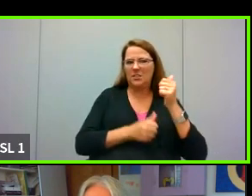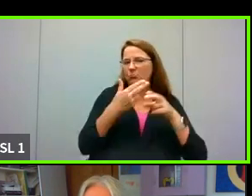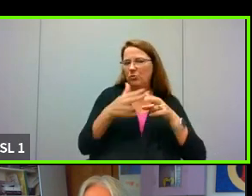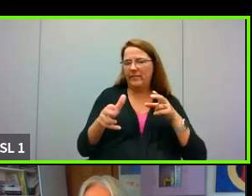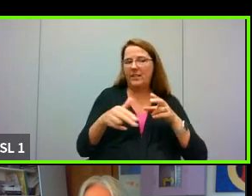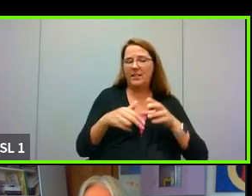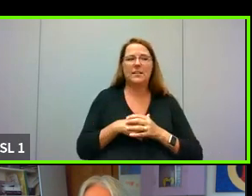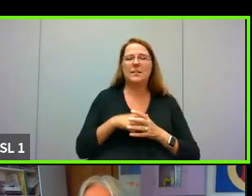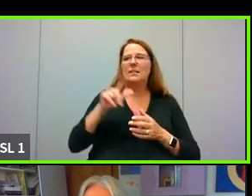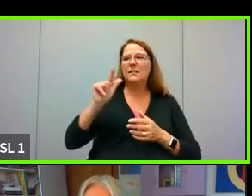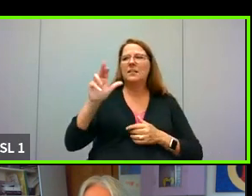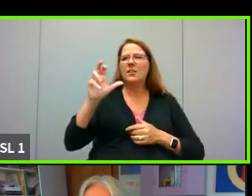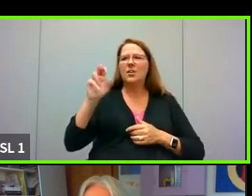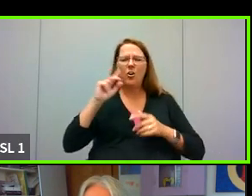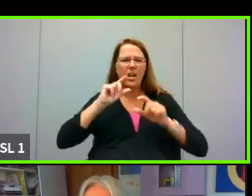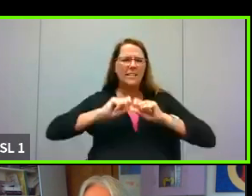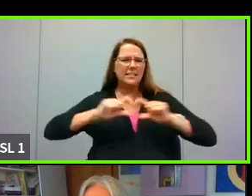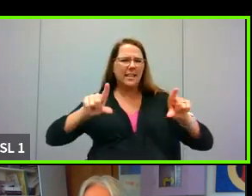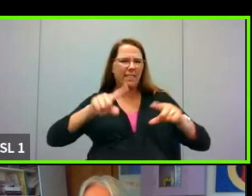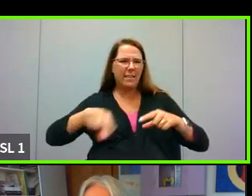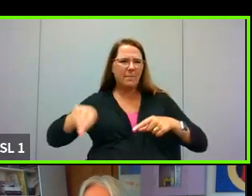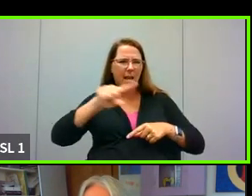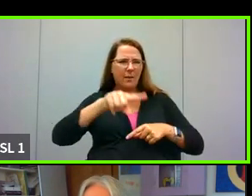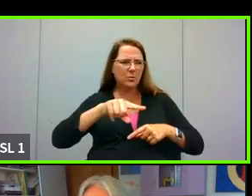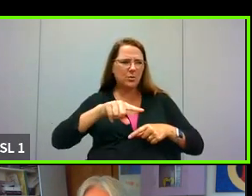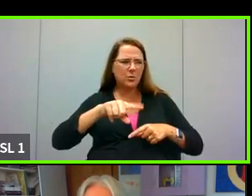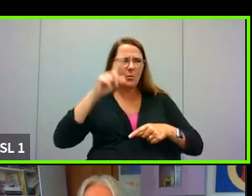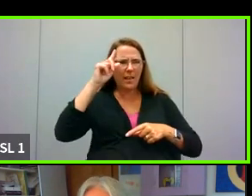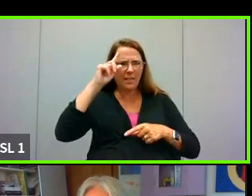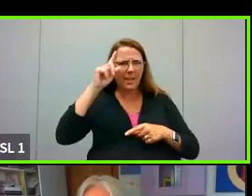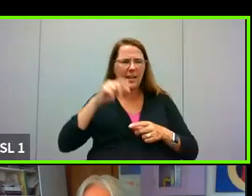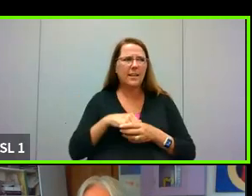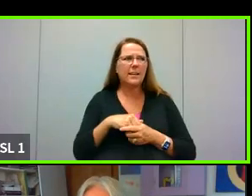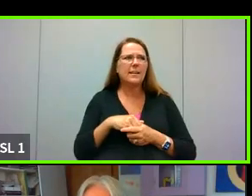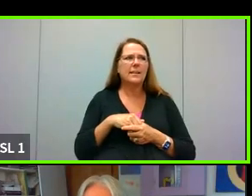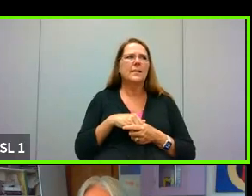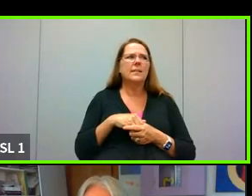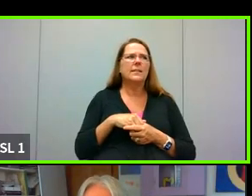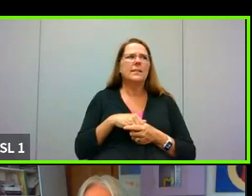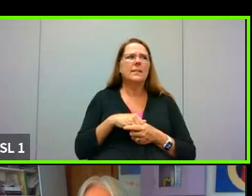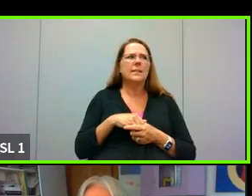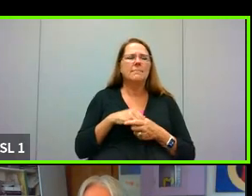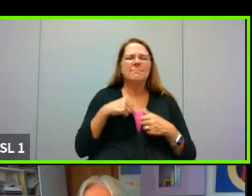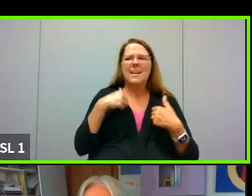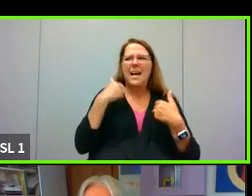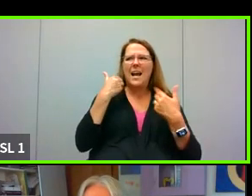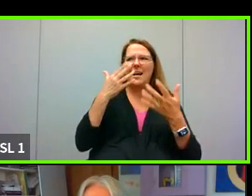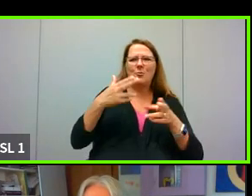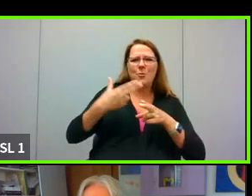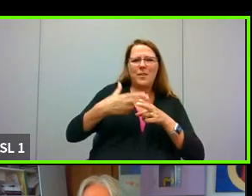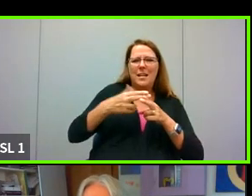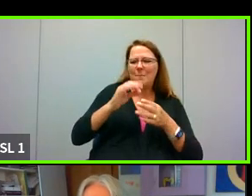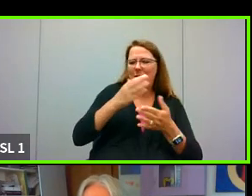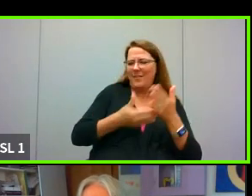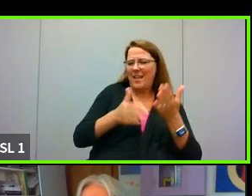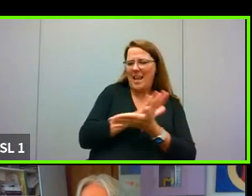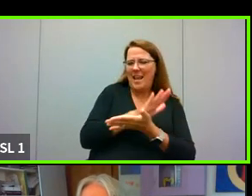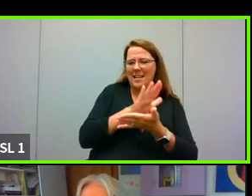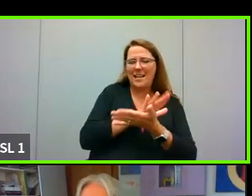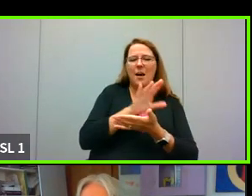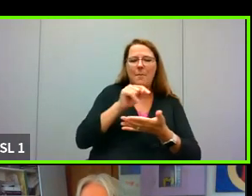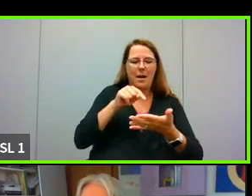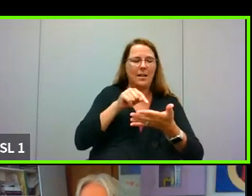briefly, and I think Lauren had sent those to you, Lauren, and they're I don't know what the name of the handout is, but